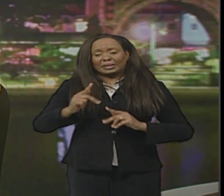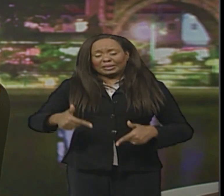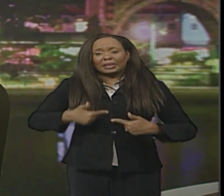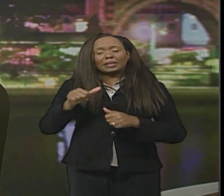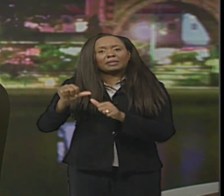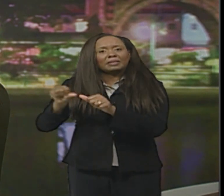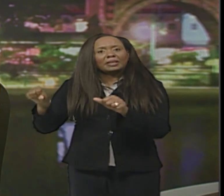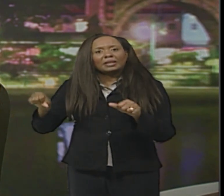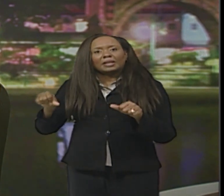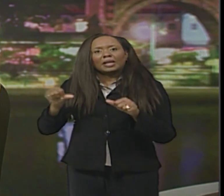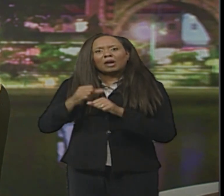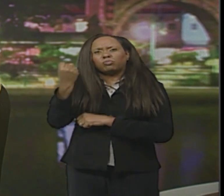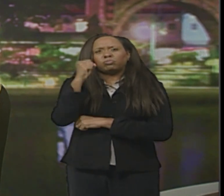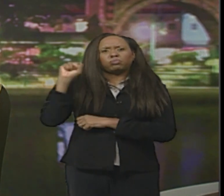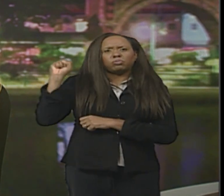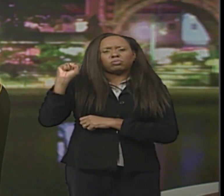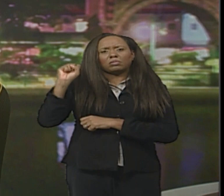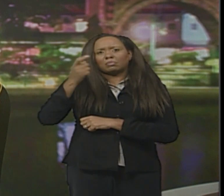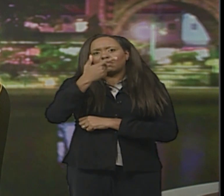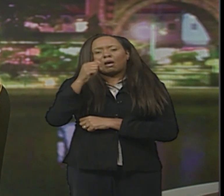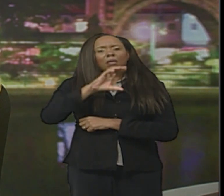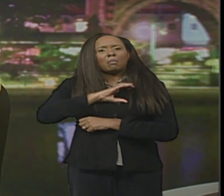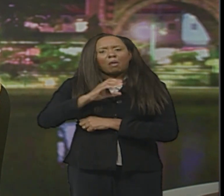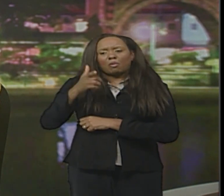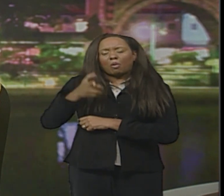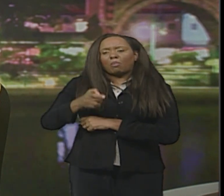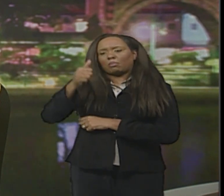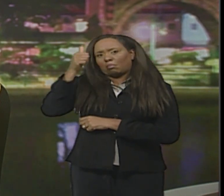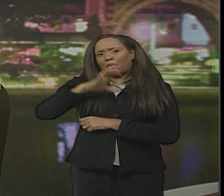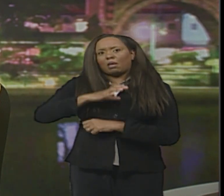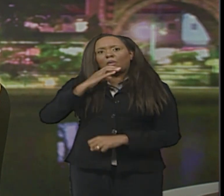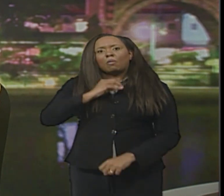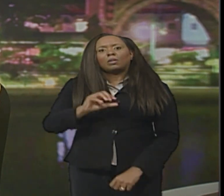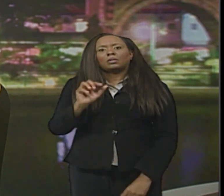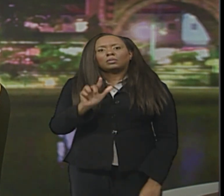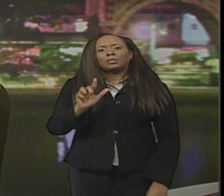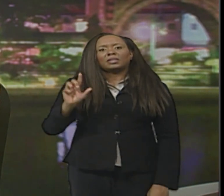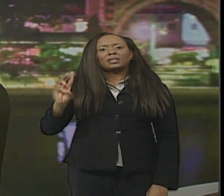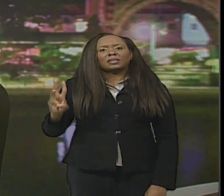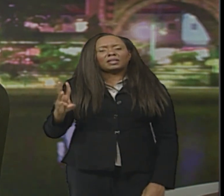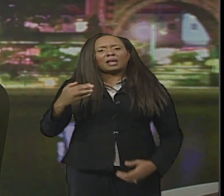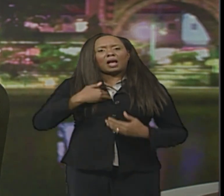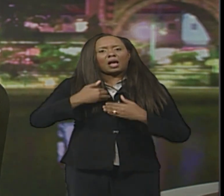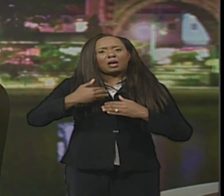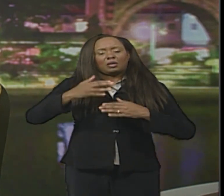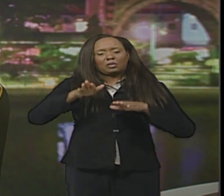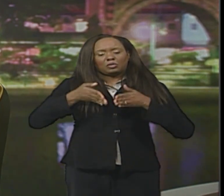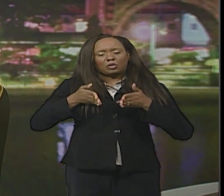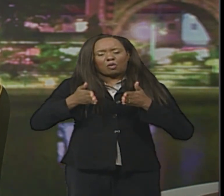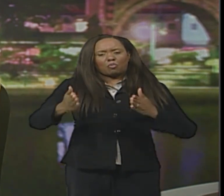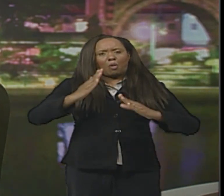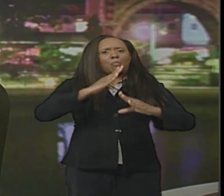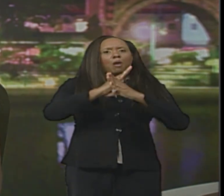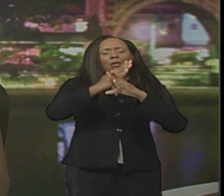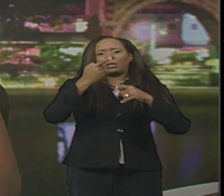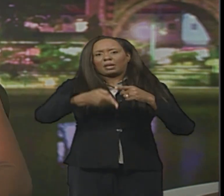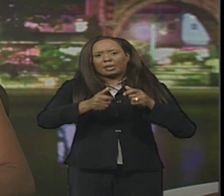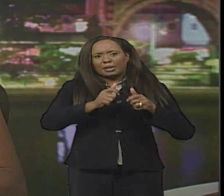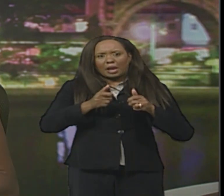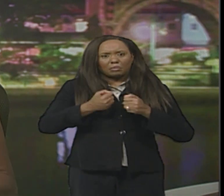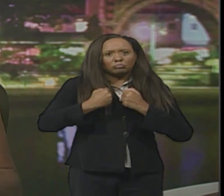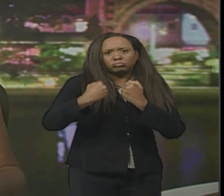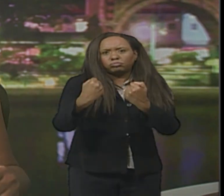man by police. Shortly after the shooting on Monday night, residents mounted a fiery roadblock, as we hear in this TVJ